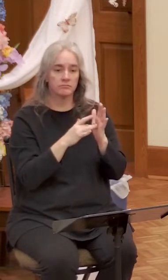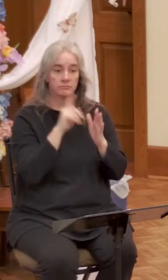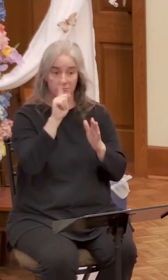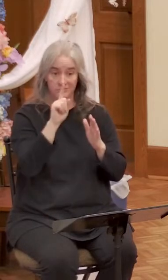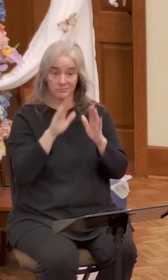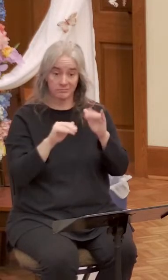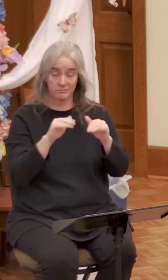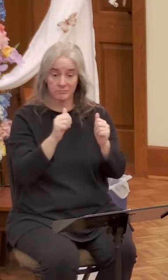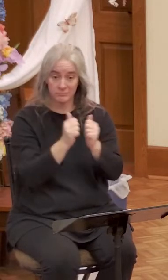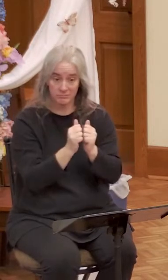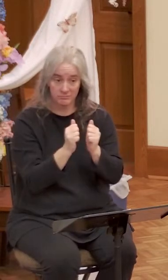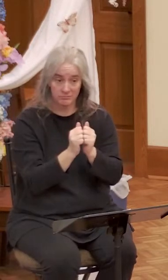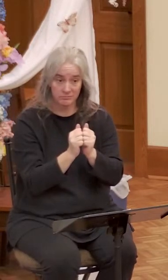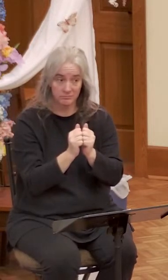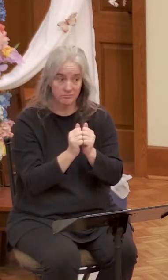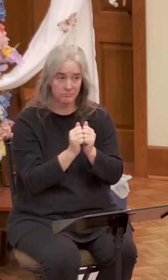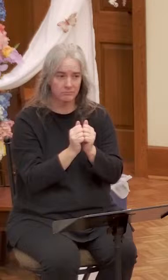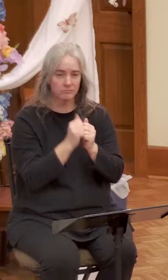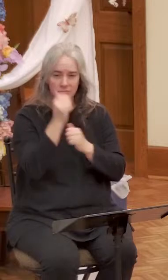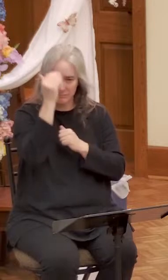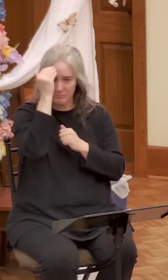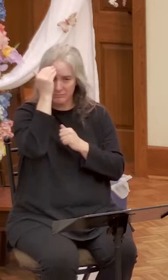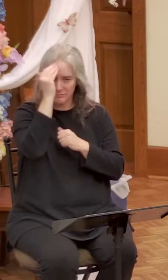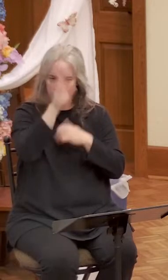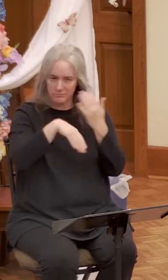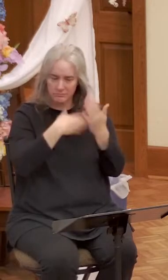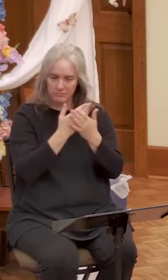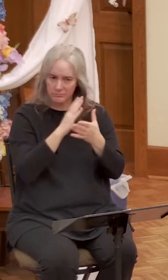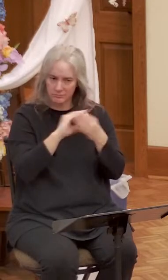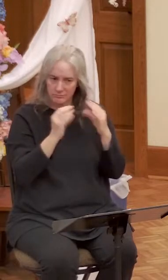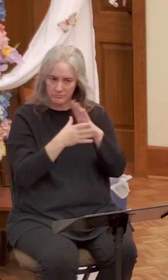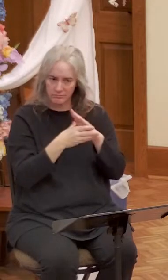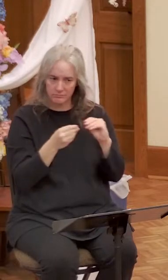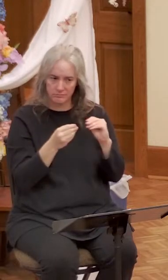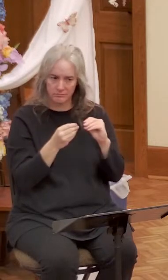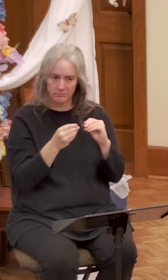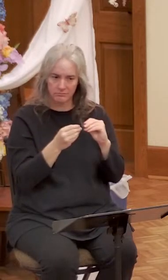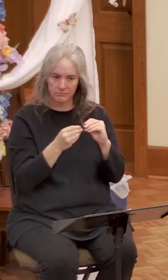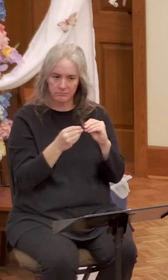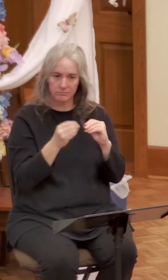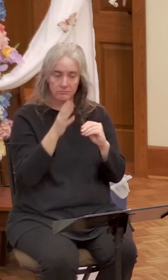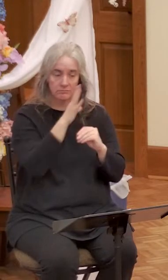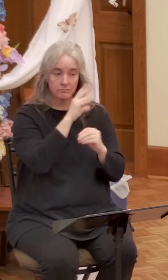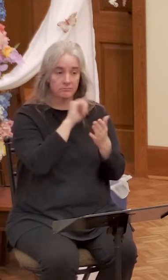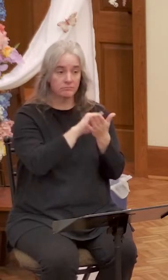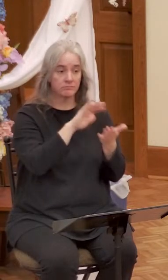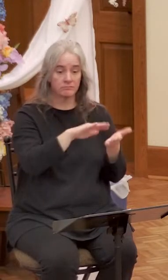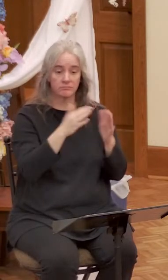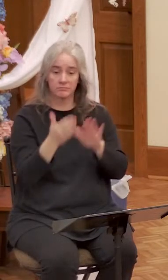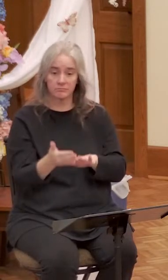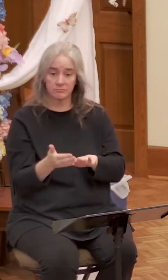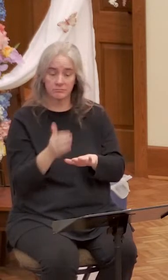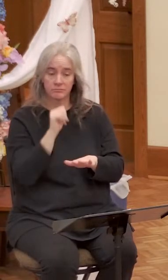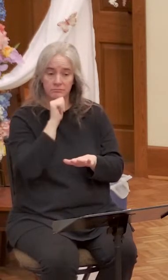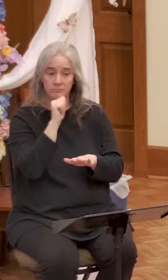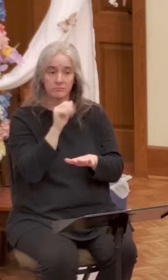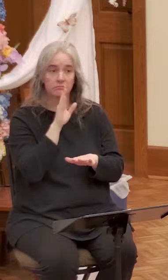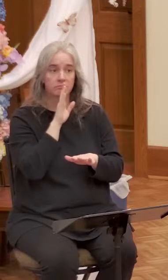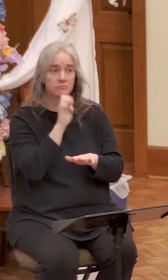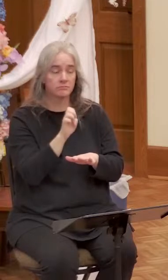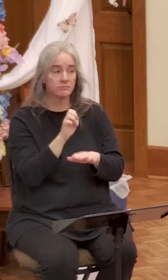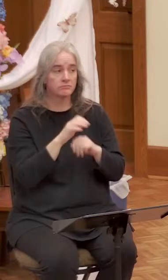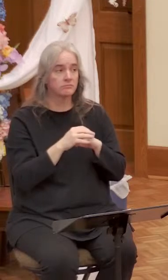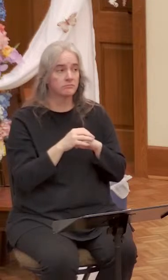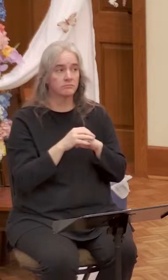walking with them, already knew all these stories and that death could not be confined